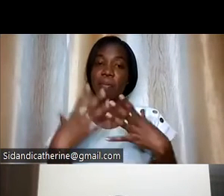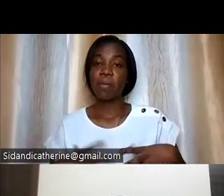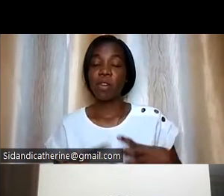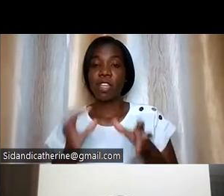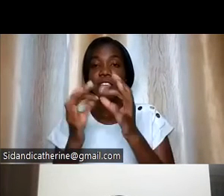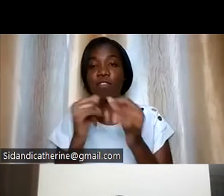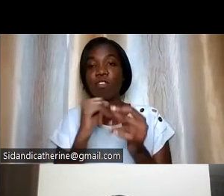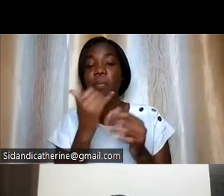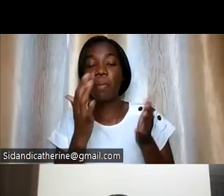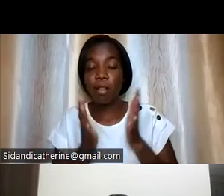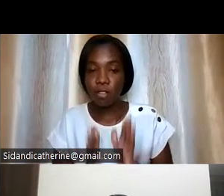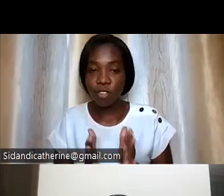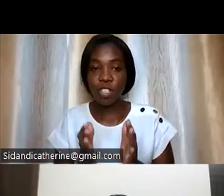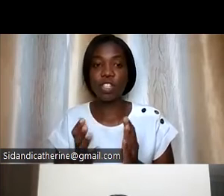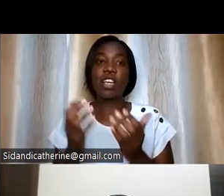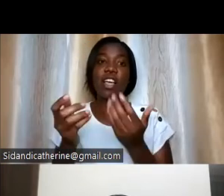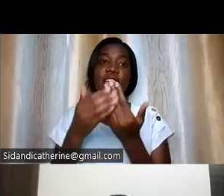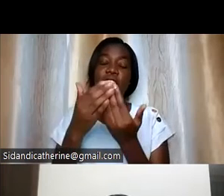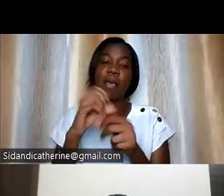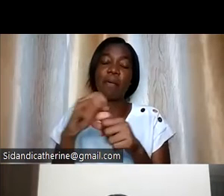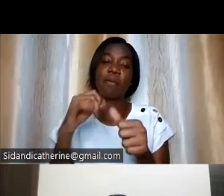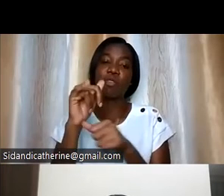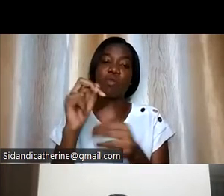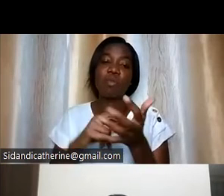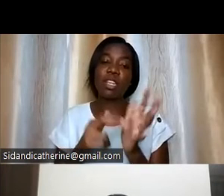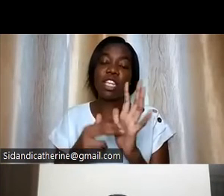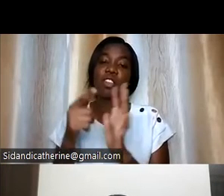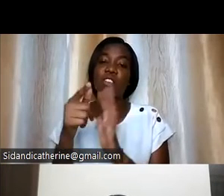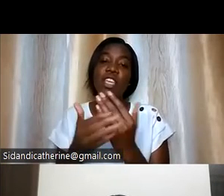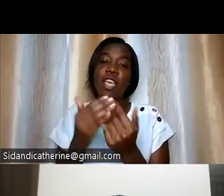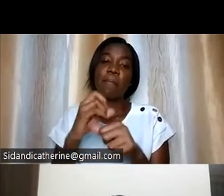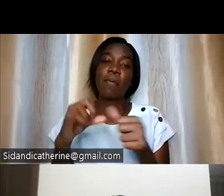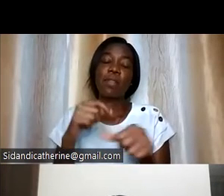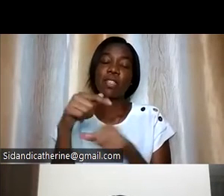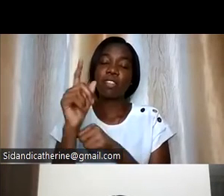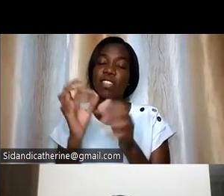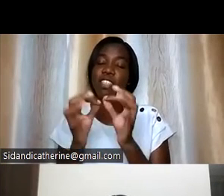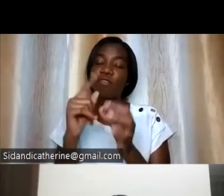about you, then you need to care about yourself. If it is to be, it's up to me.